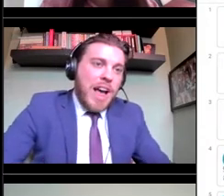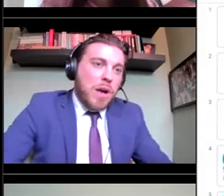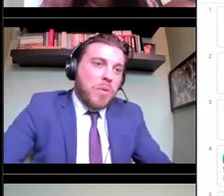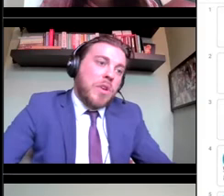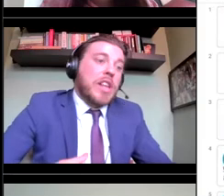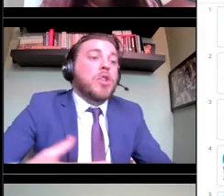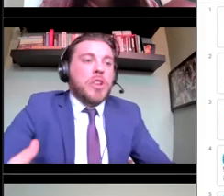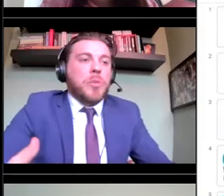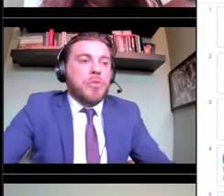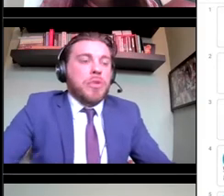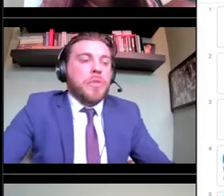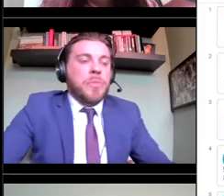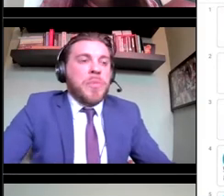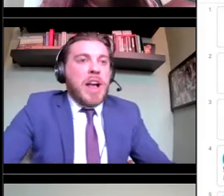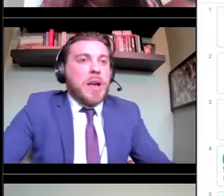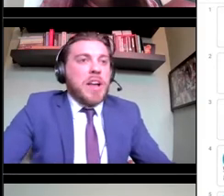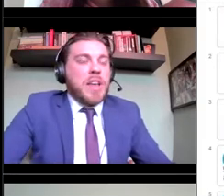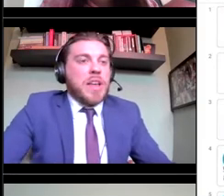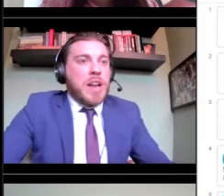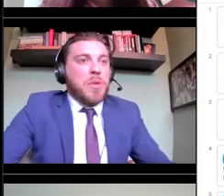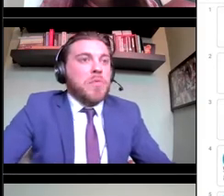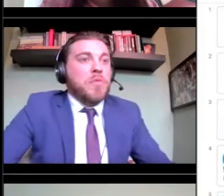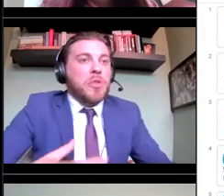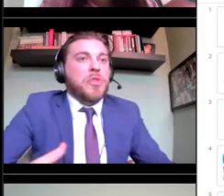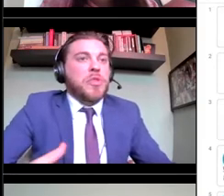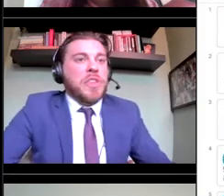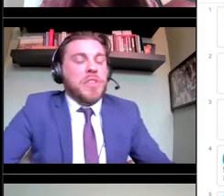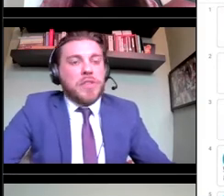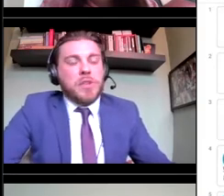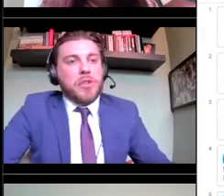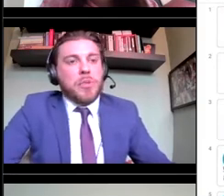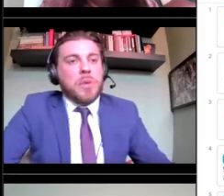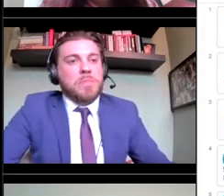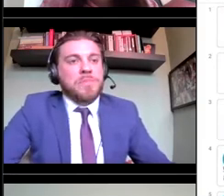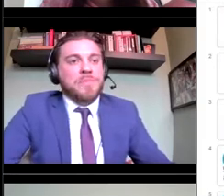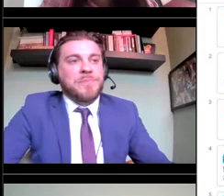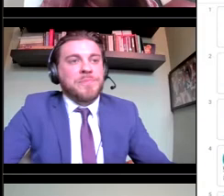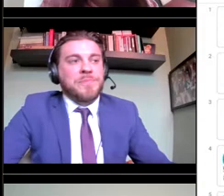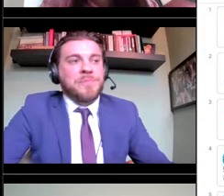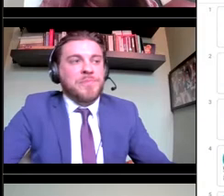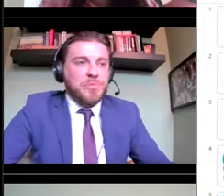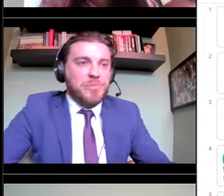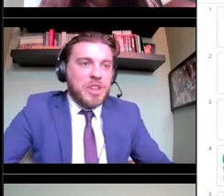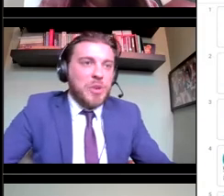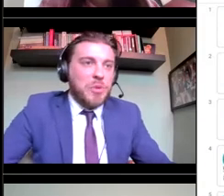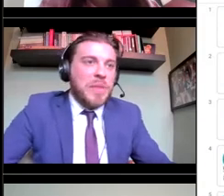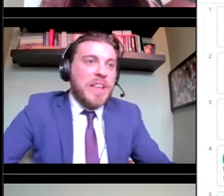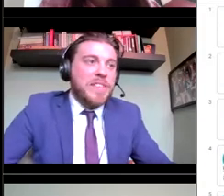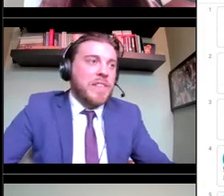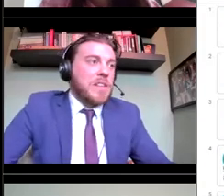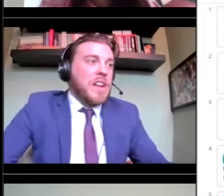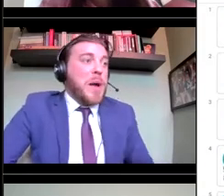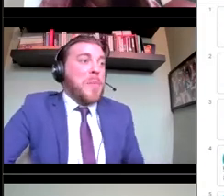just to how inclusion is improved and how we're reducing the risk of exclusion as well. So Jane,